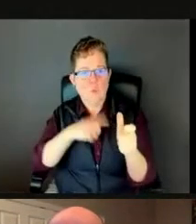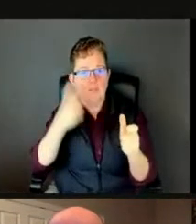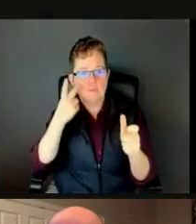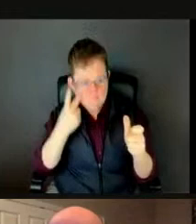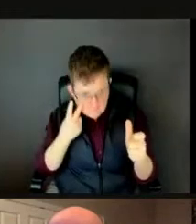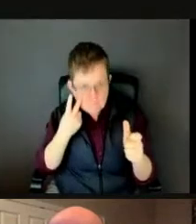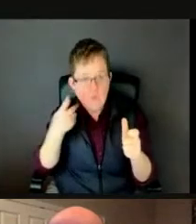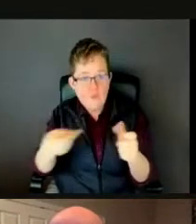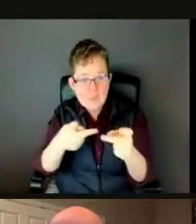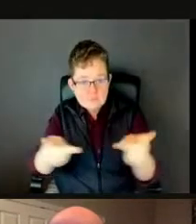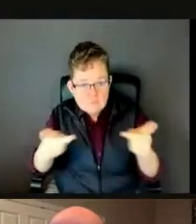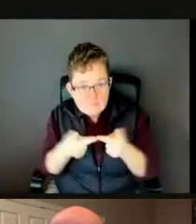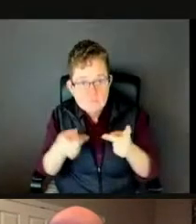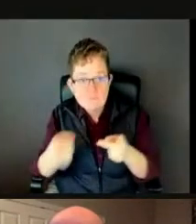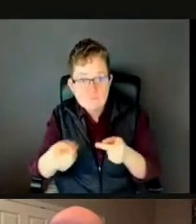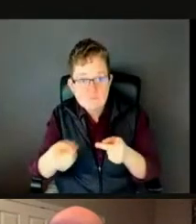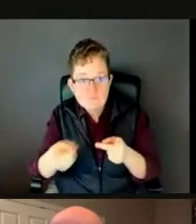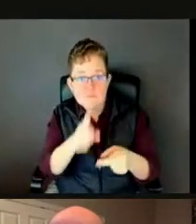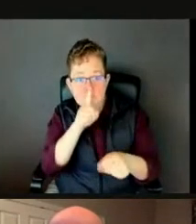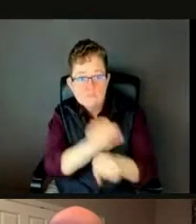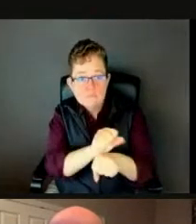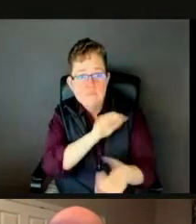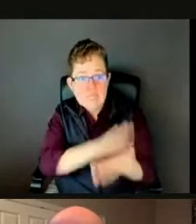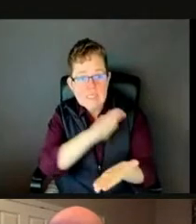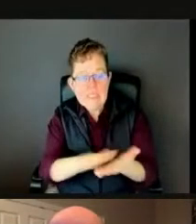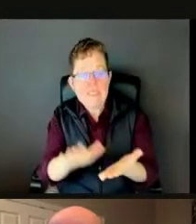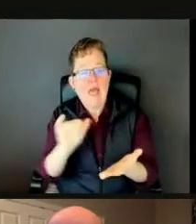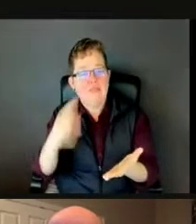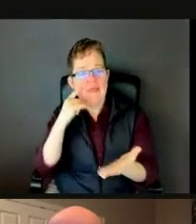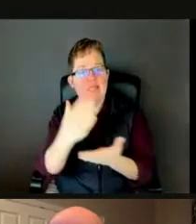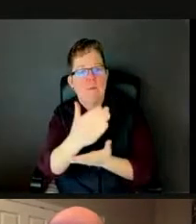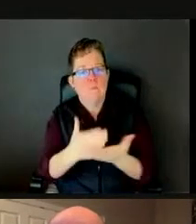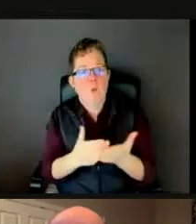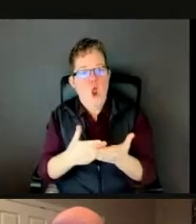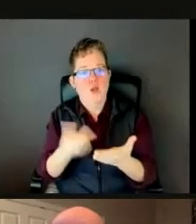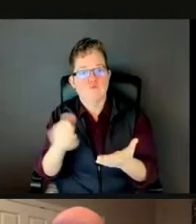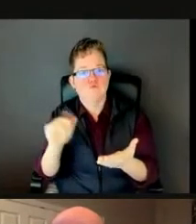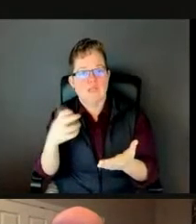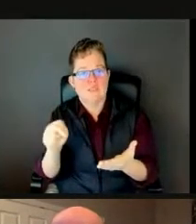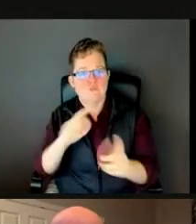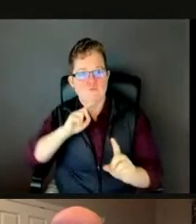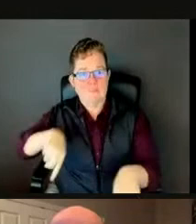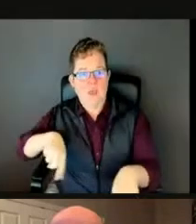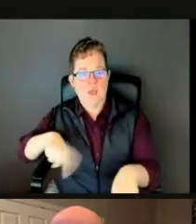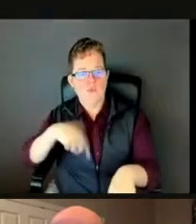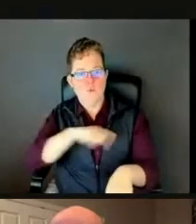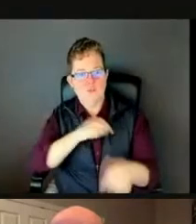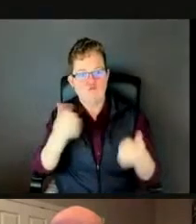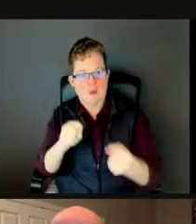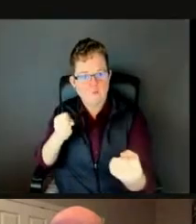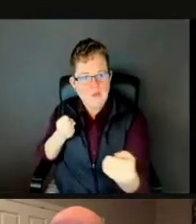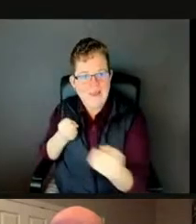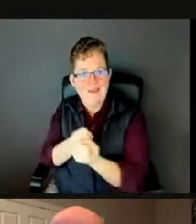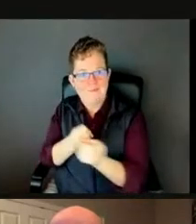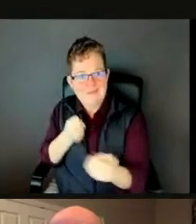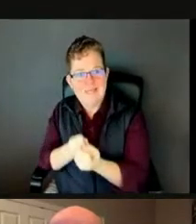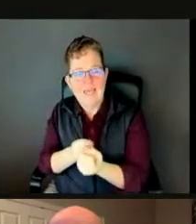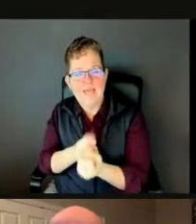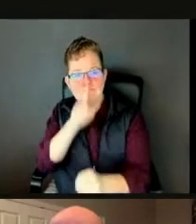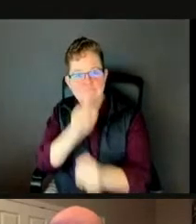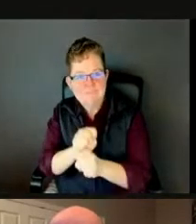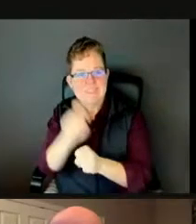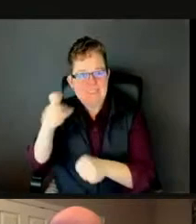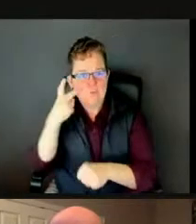that this area is cleaned. So I think that's part of Gretchen's response is us trying to advocate that we need to see